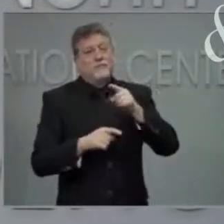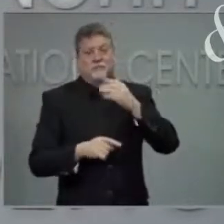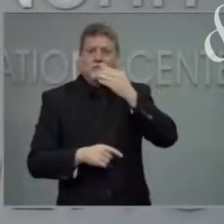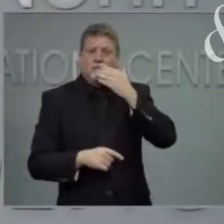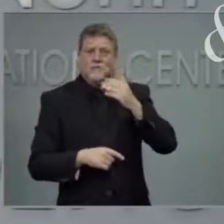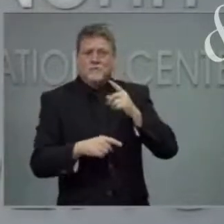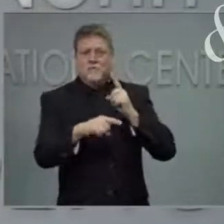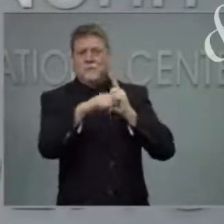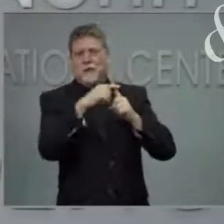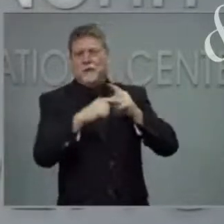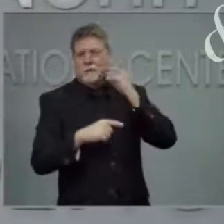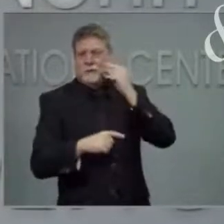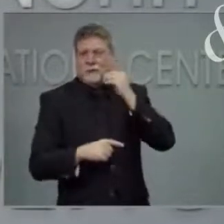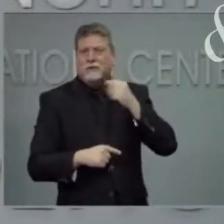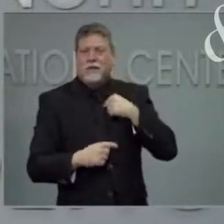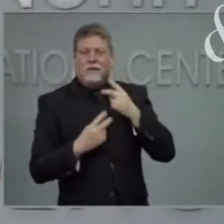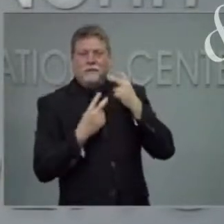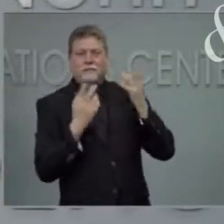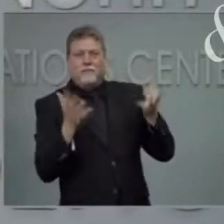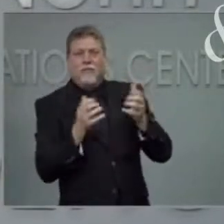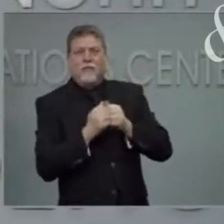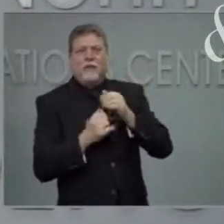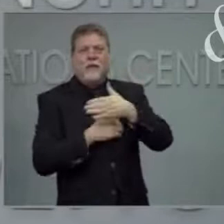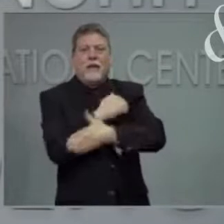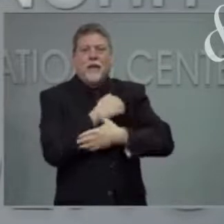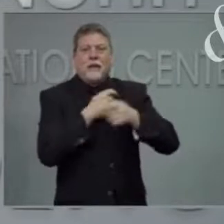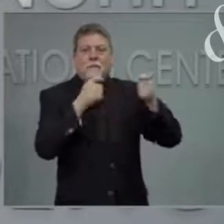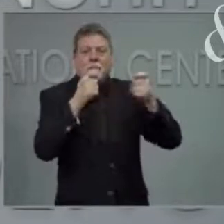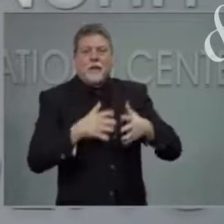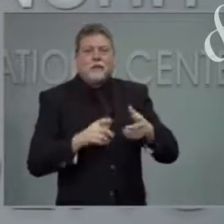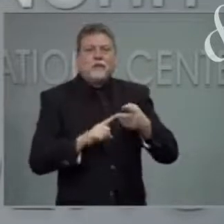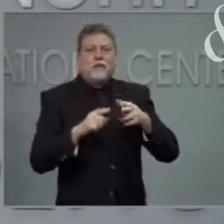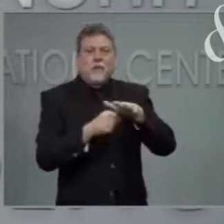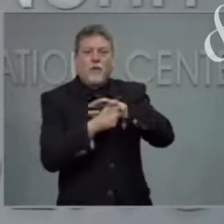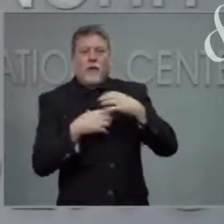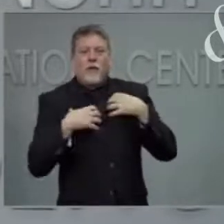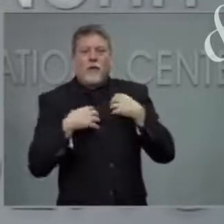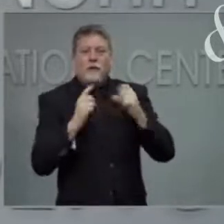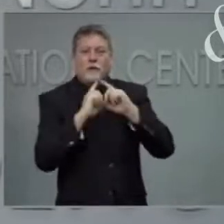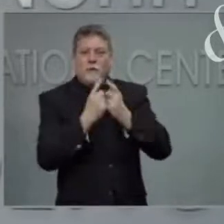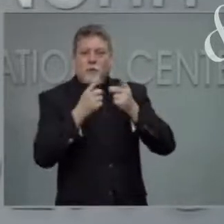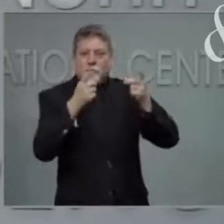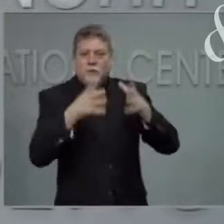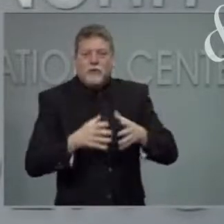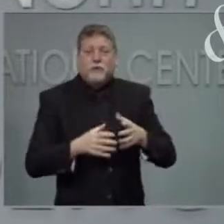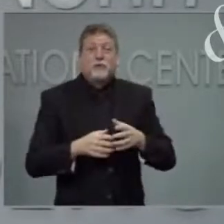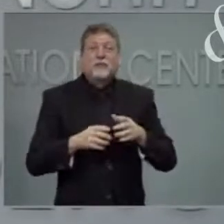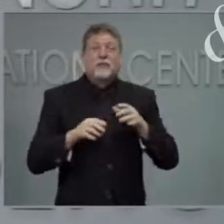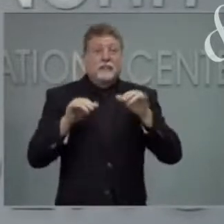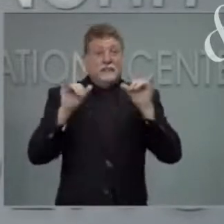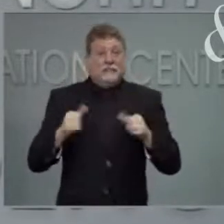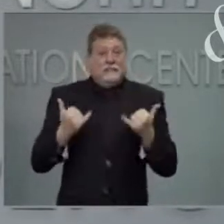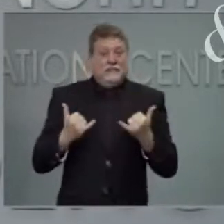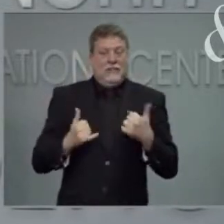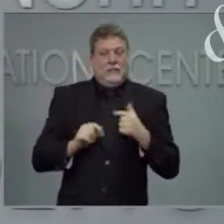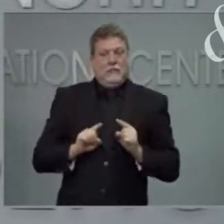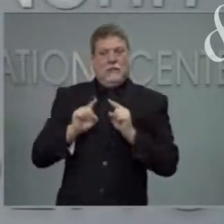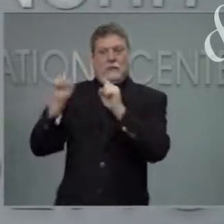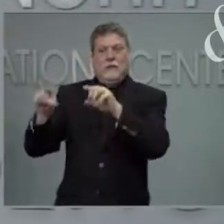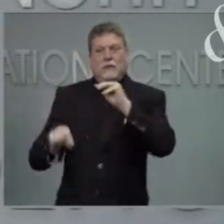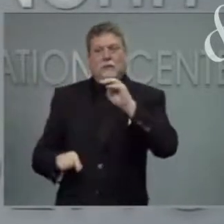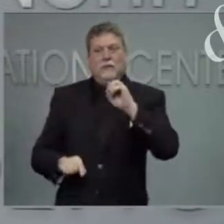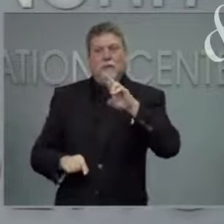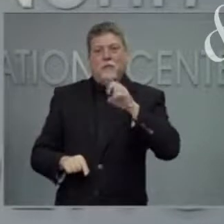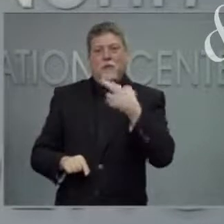there with everybody. Got to see the county manager and the local health director. Same thing happened today in Morehead City. Got